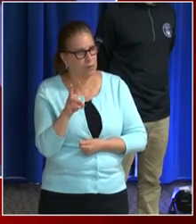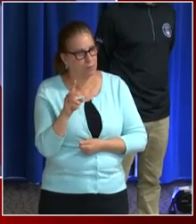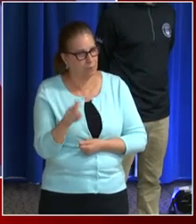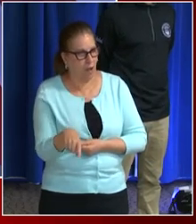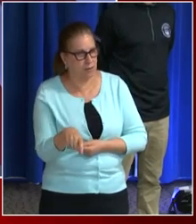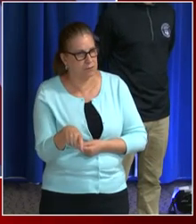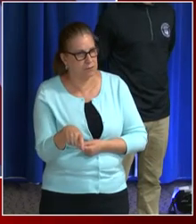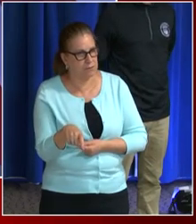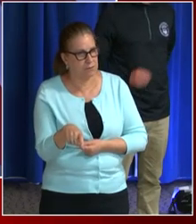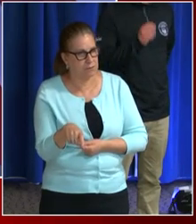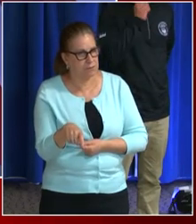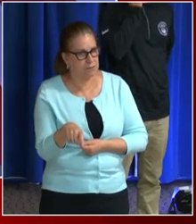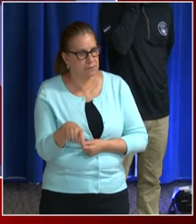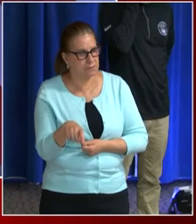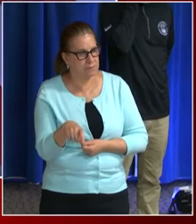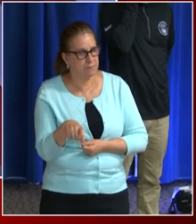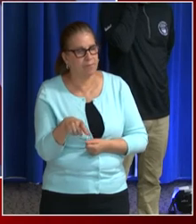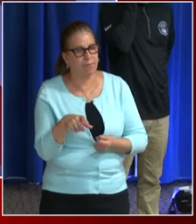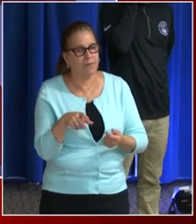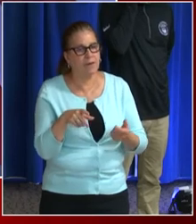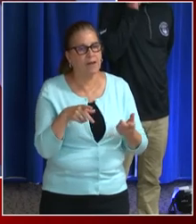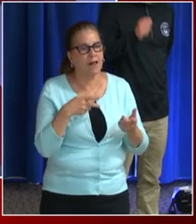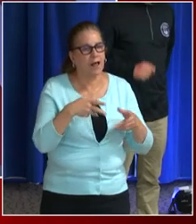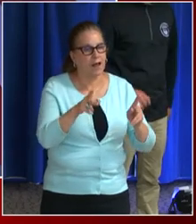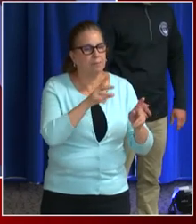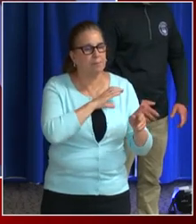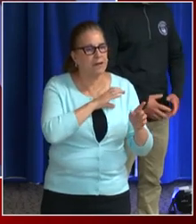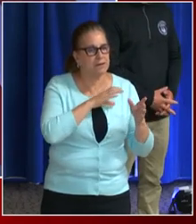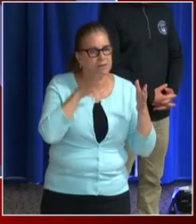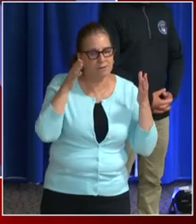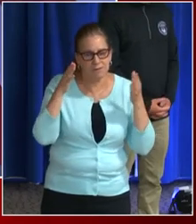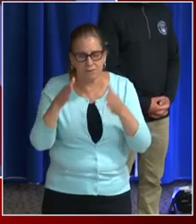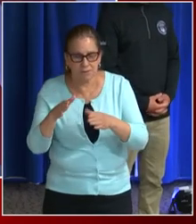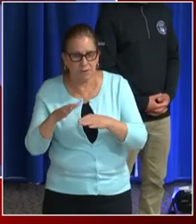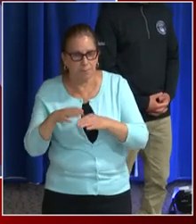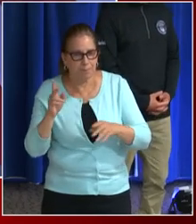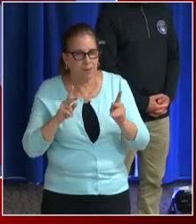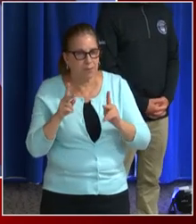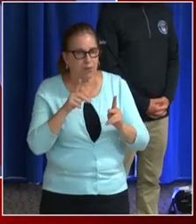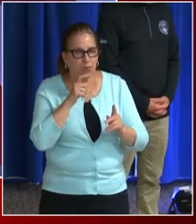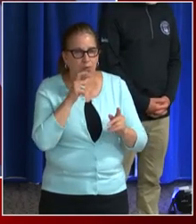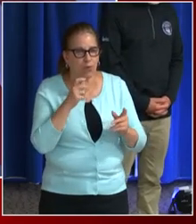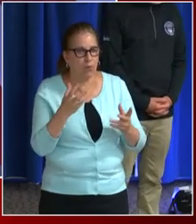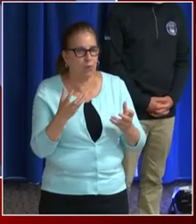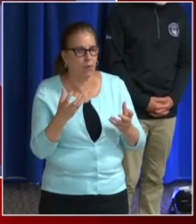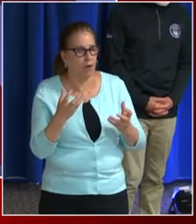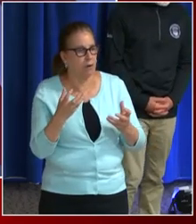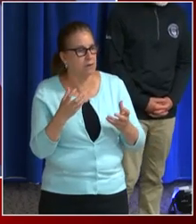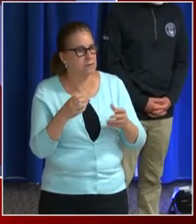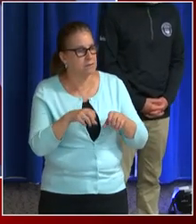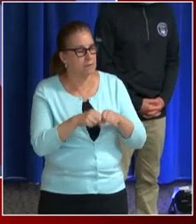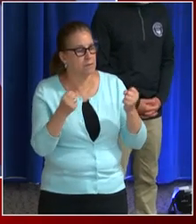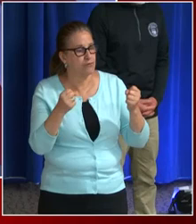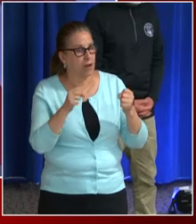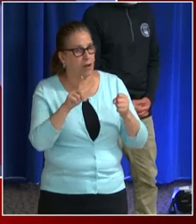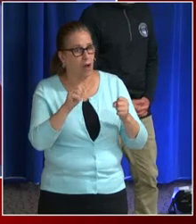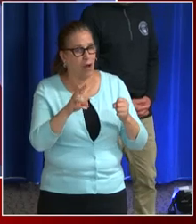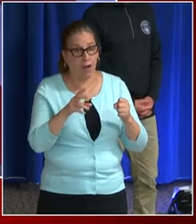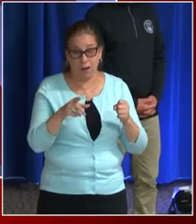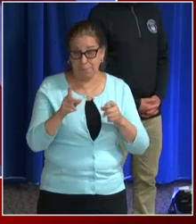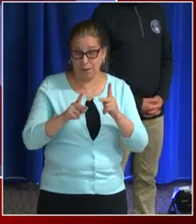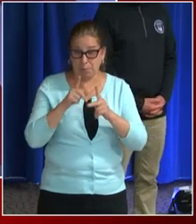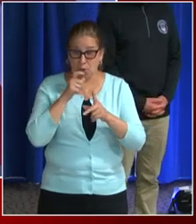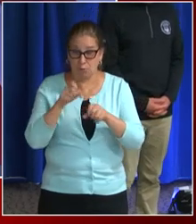allows the police to focus on the people who are bent on breaking the law and being destructive. So we think that